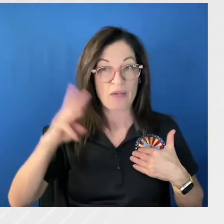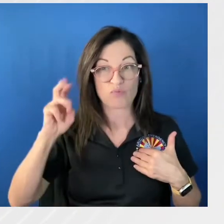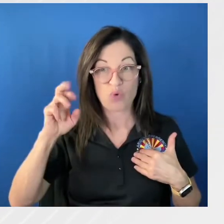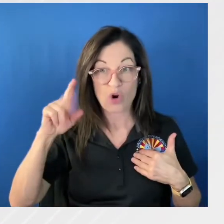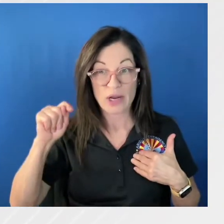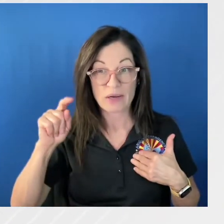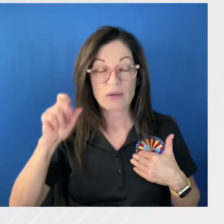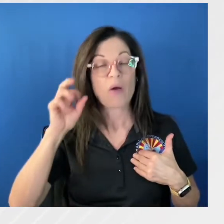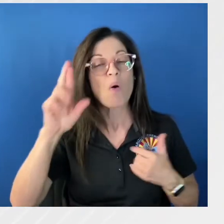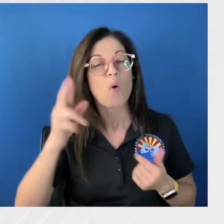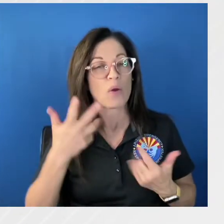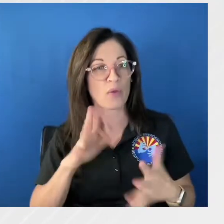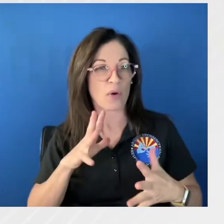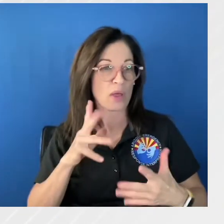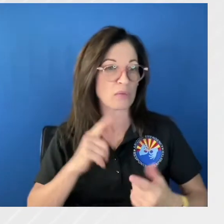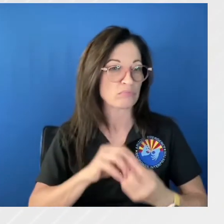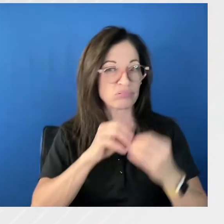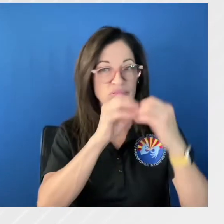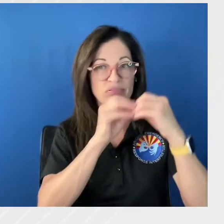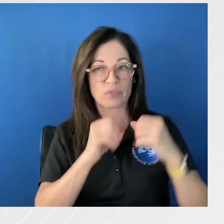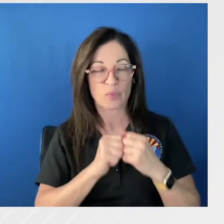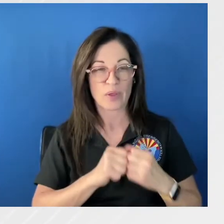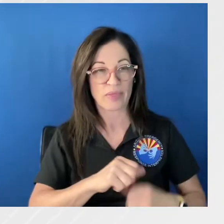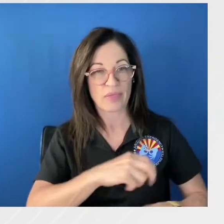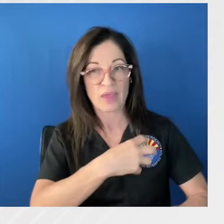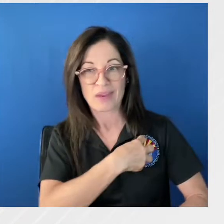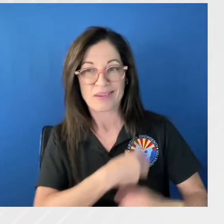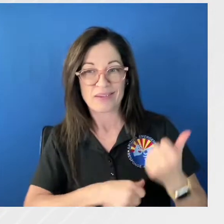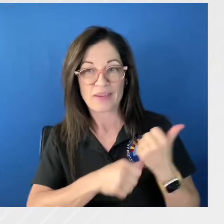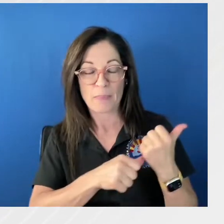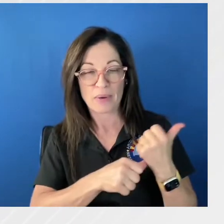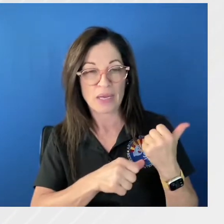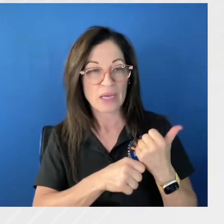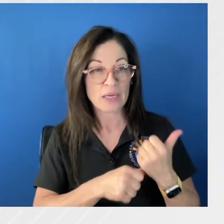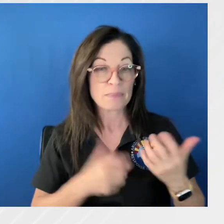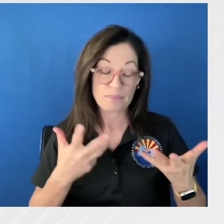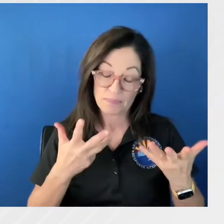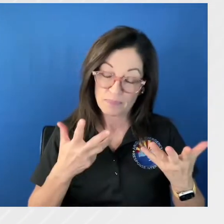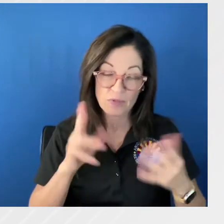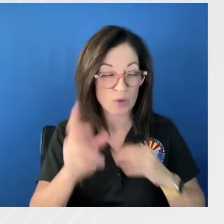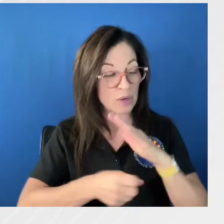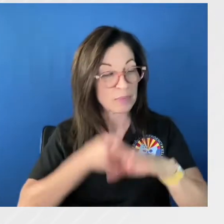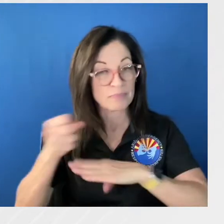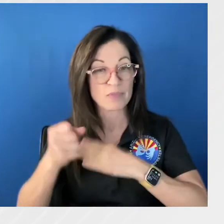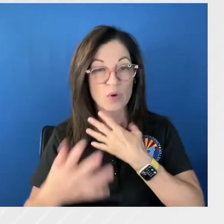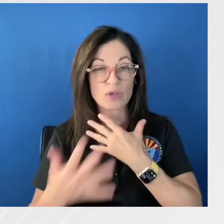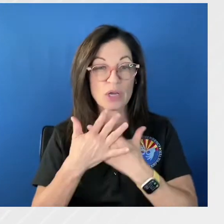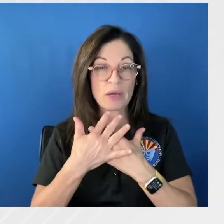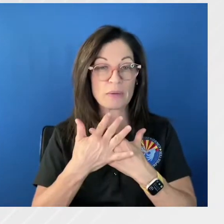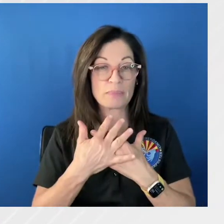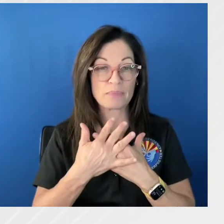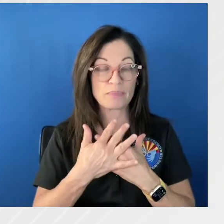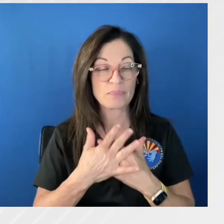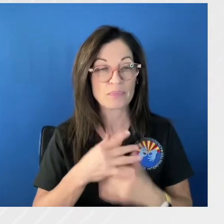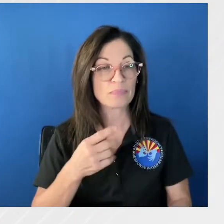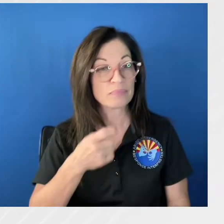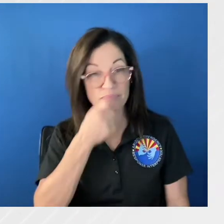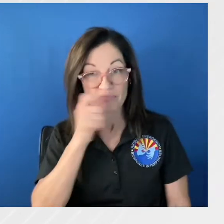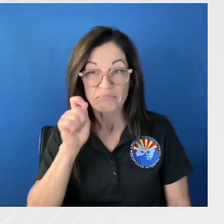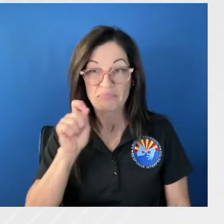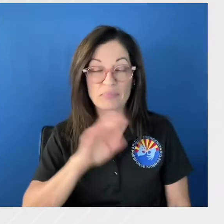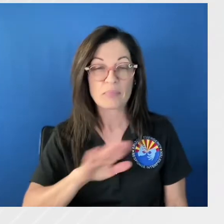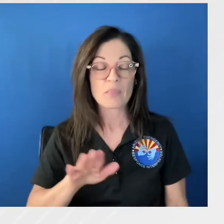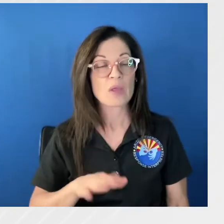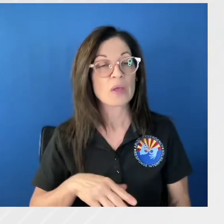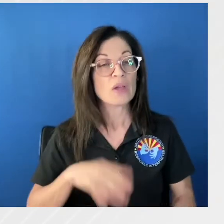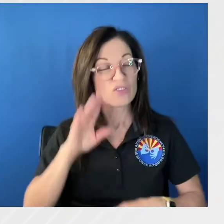they were in an area that was evacuated, the final result is getting locked up. So please know that has been happening in your